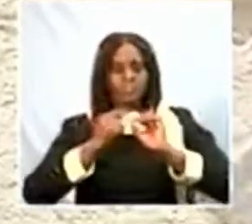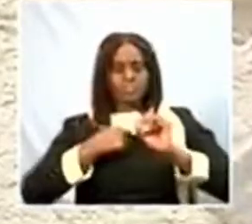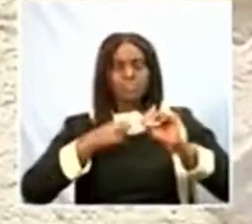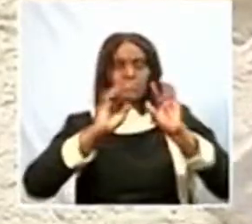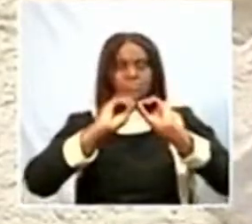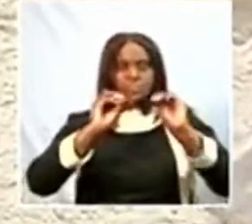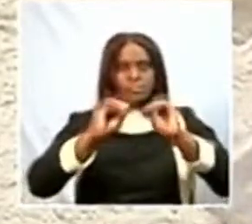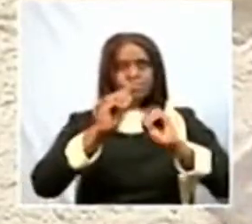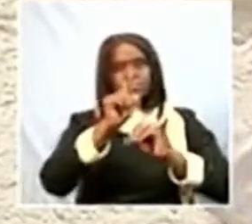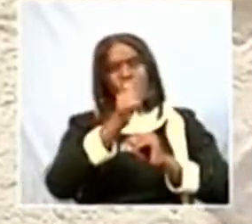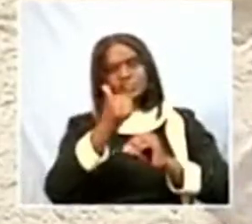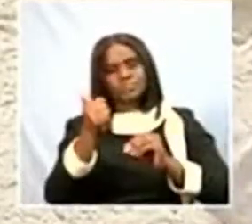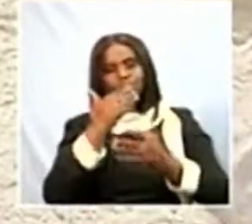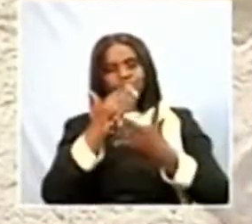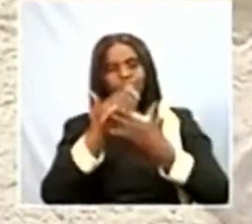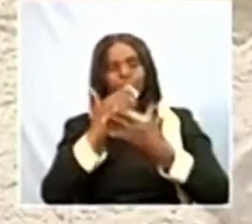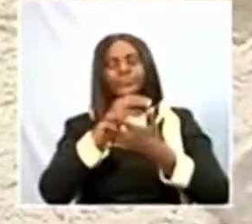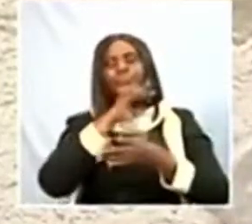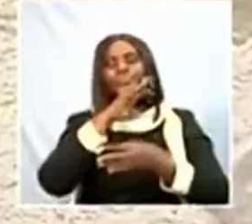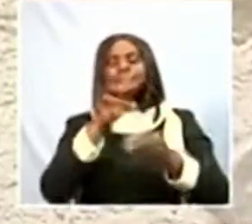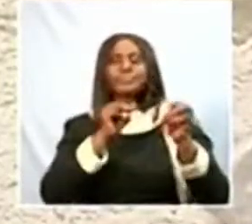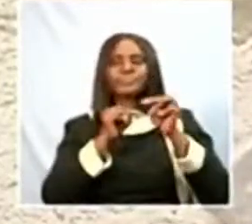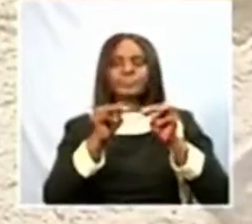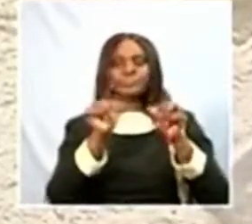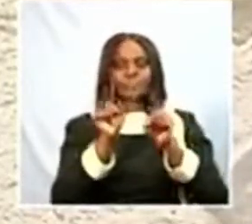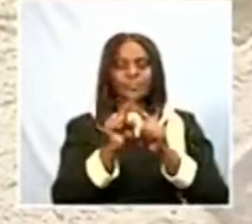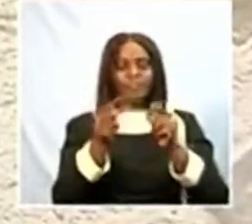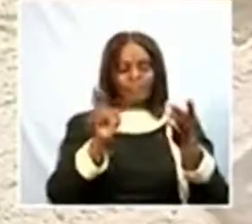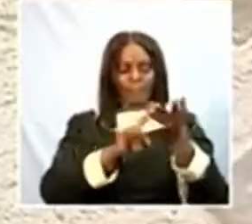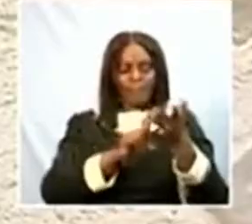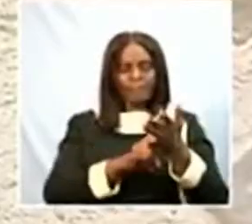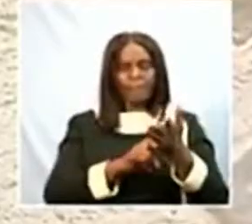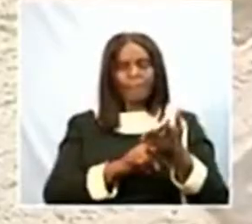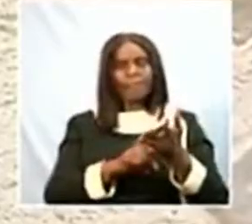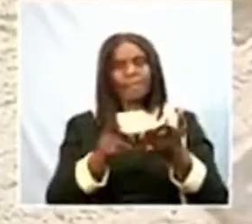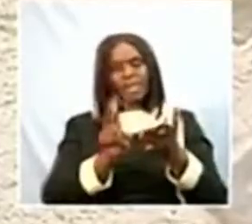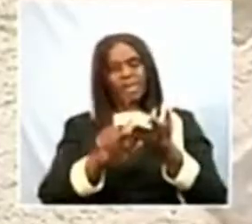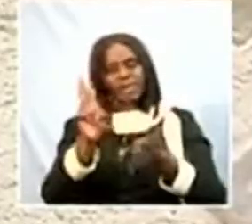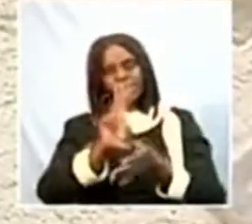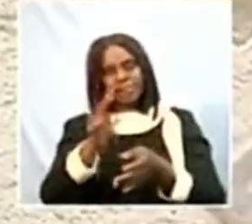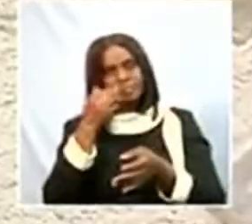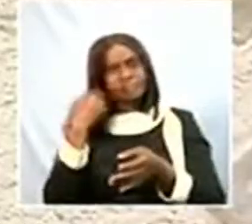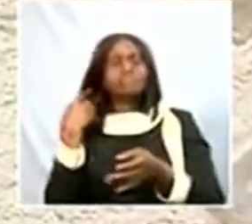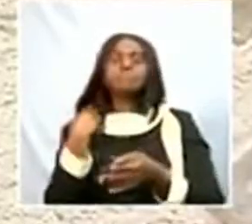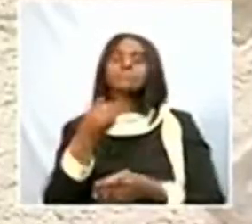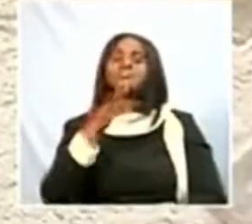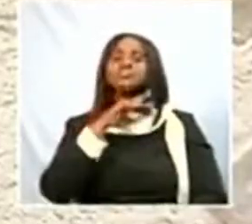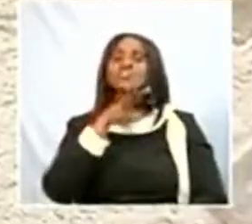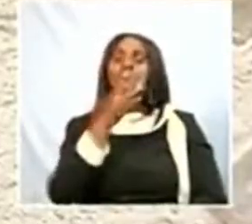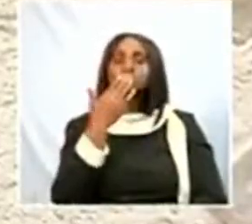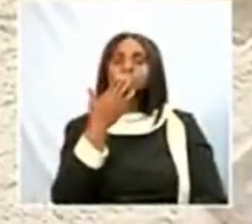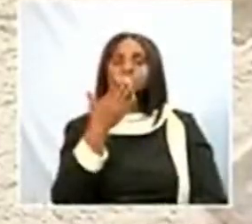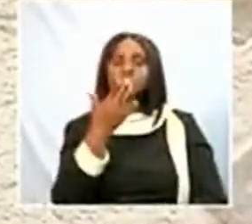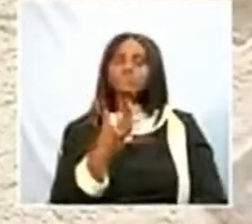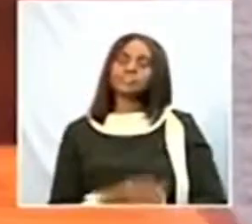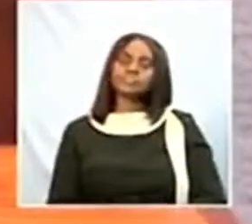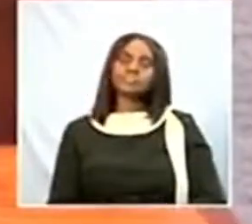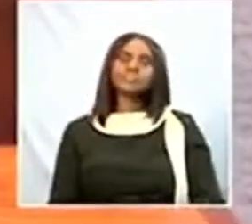other on proper waste management, such as recycling, burning, or burying of waste. Thank you.